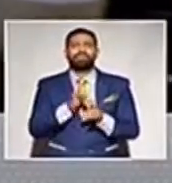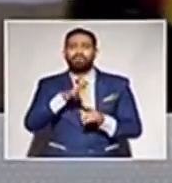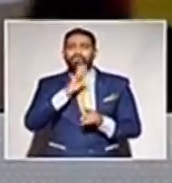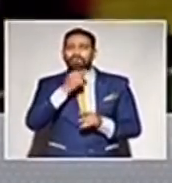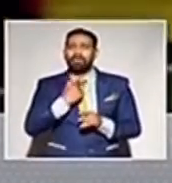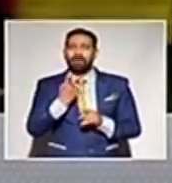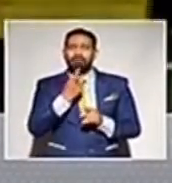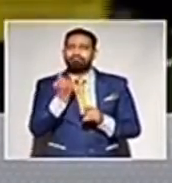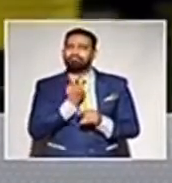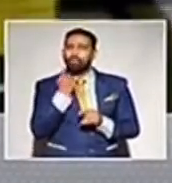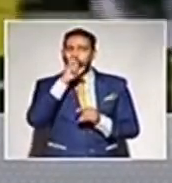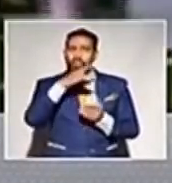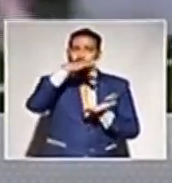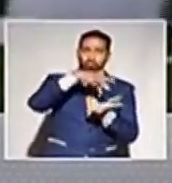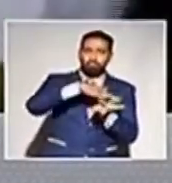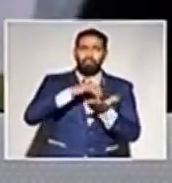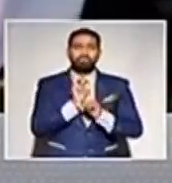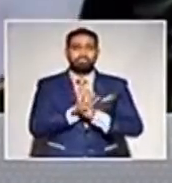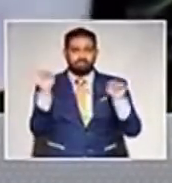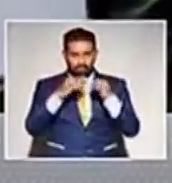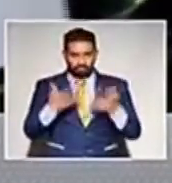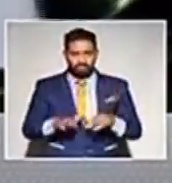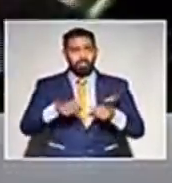protest is still ongoing.